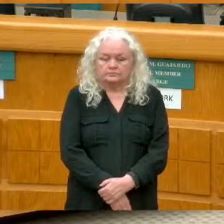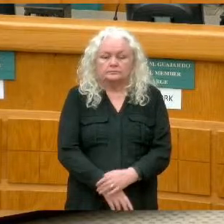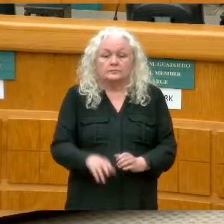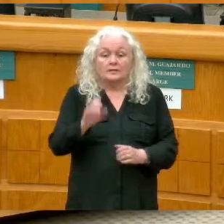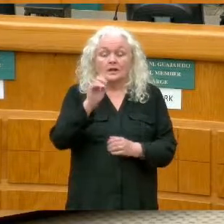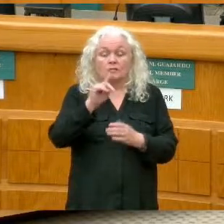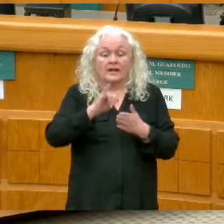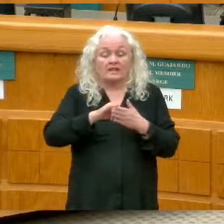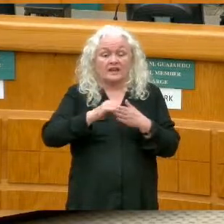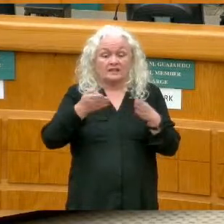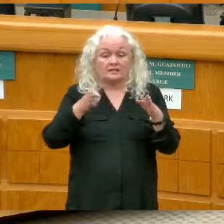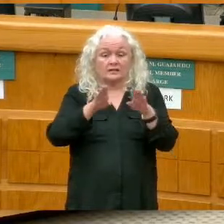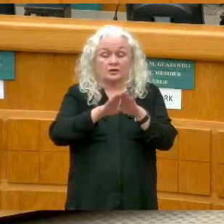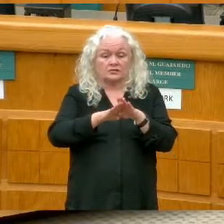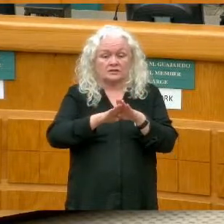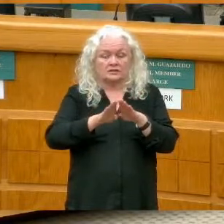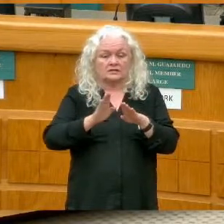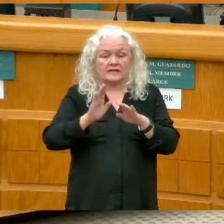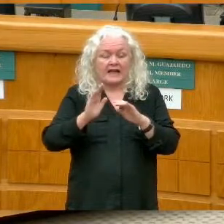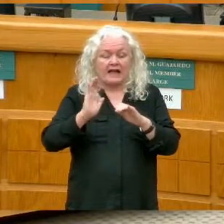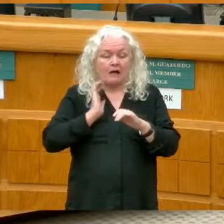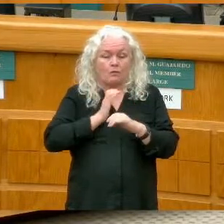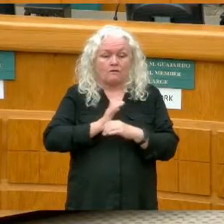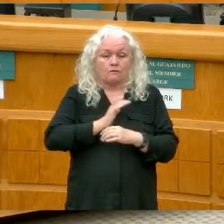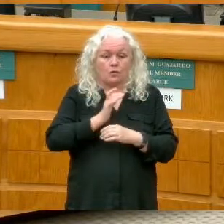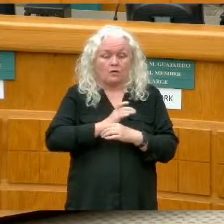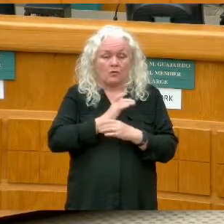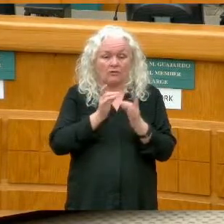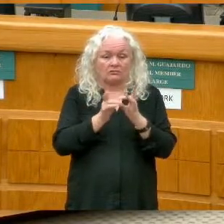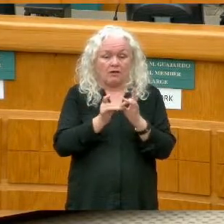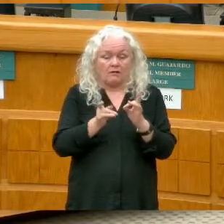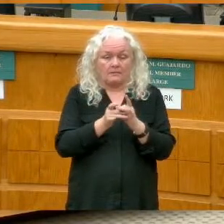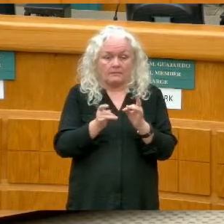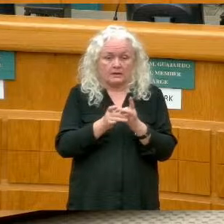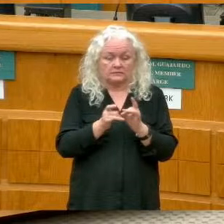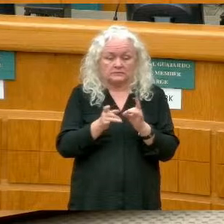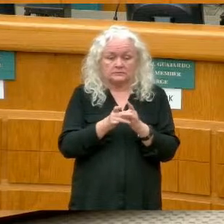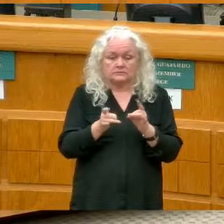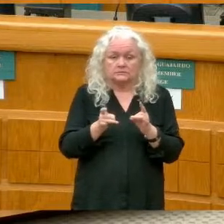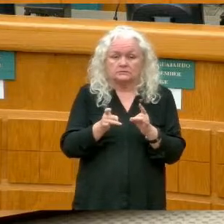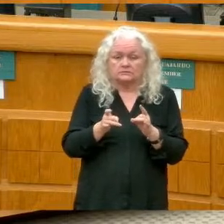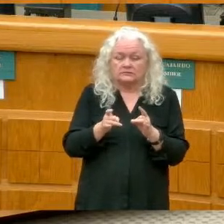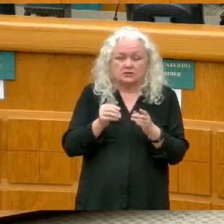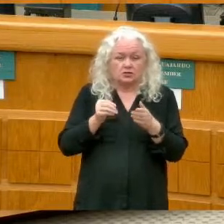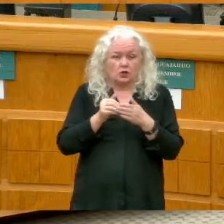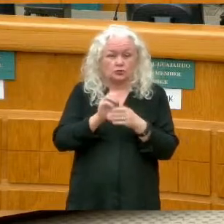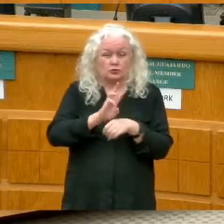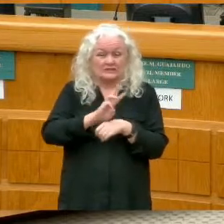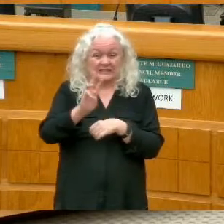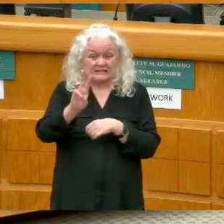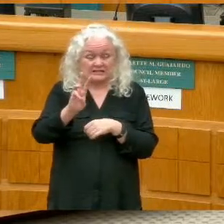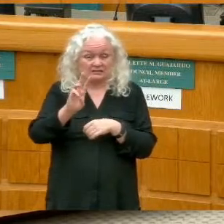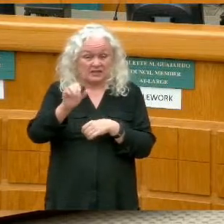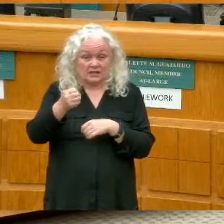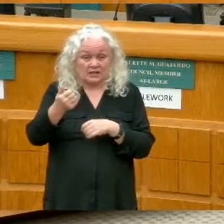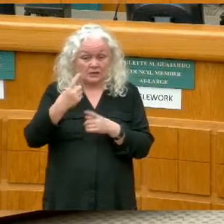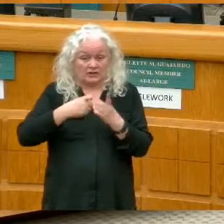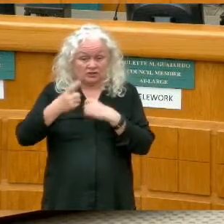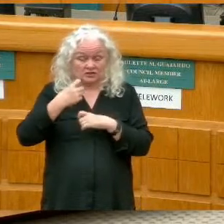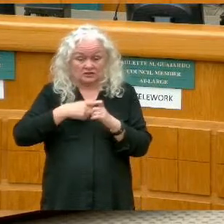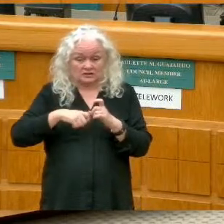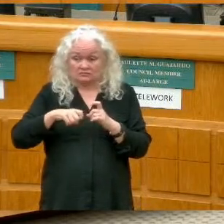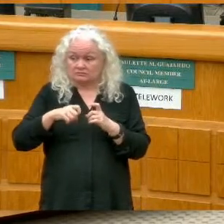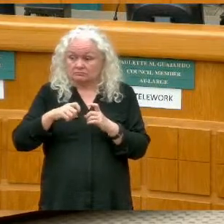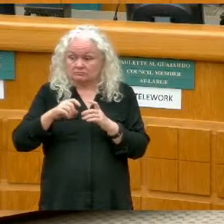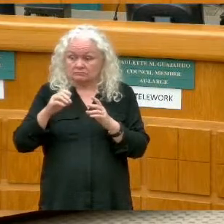Okay, that concludes our formal remarks, and it's pretty close to 6. We want to see if anybody has any questions from the media.